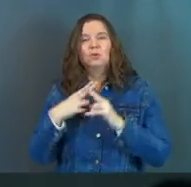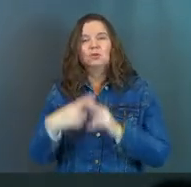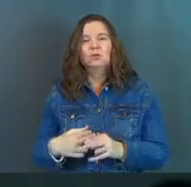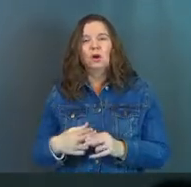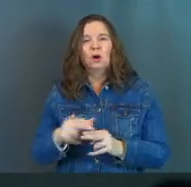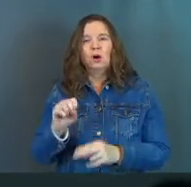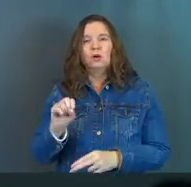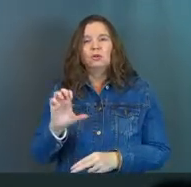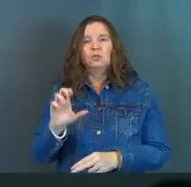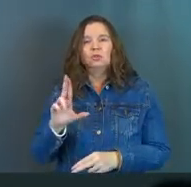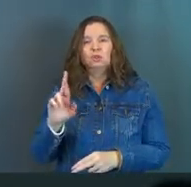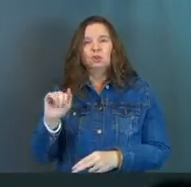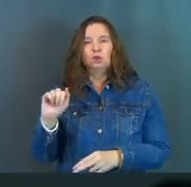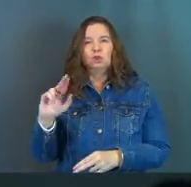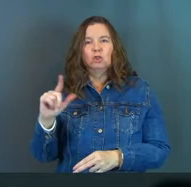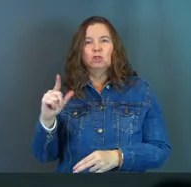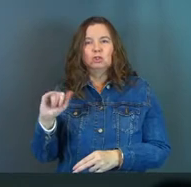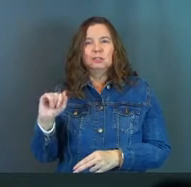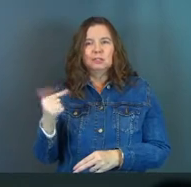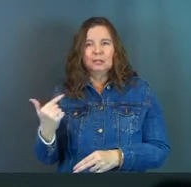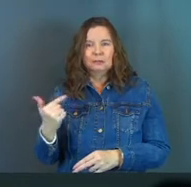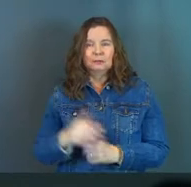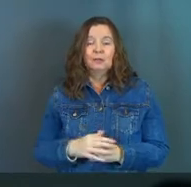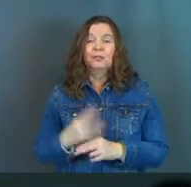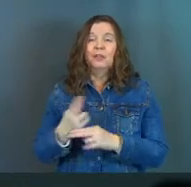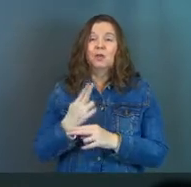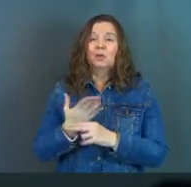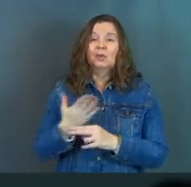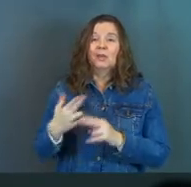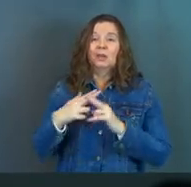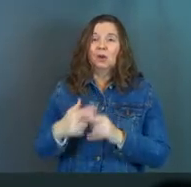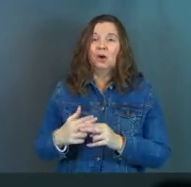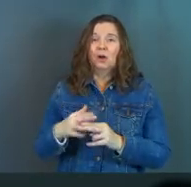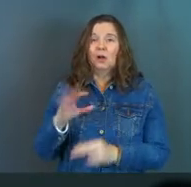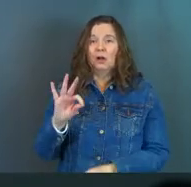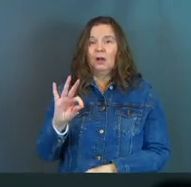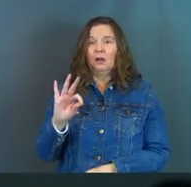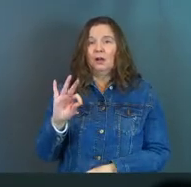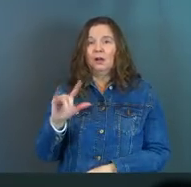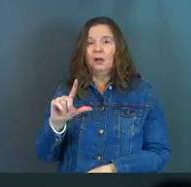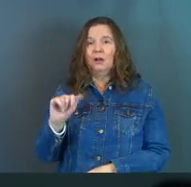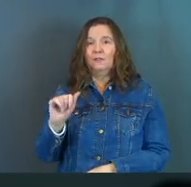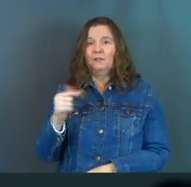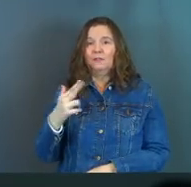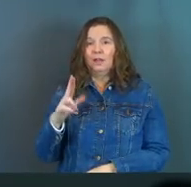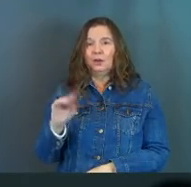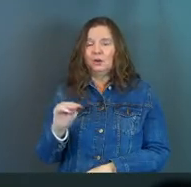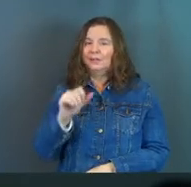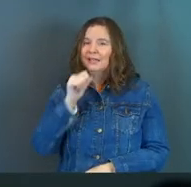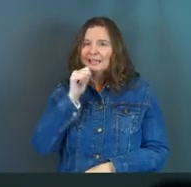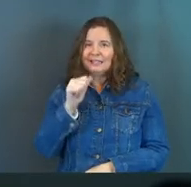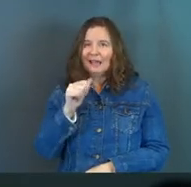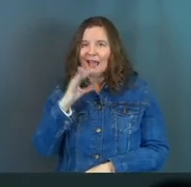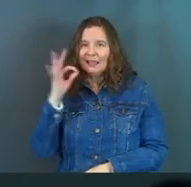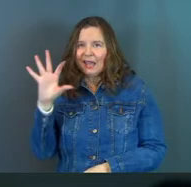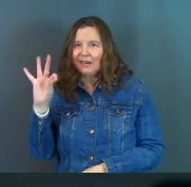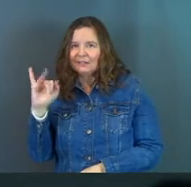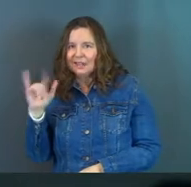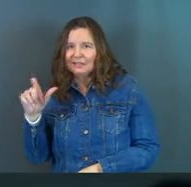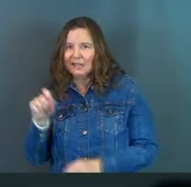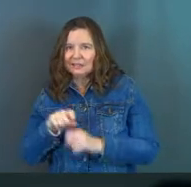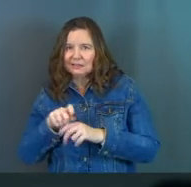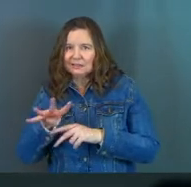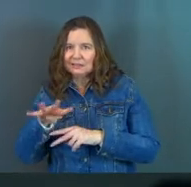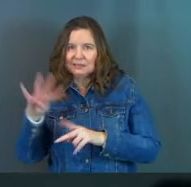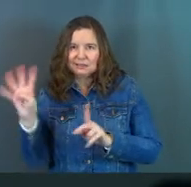called a scourging officially, they used a device called the flagrum. It is not the cat of nine tails or anything like